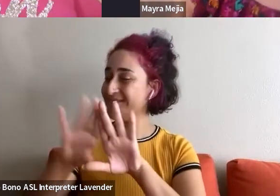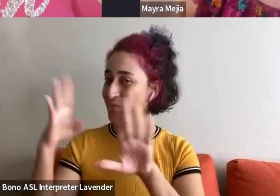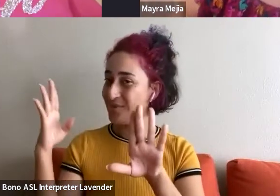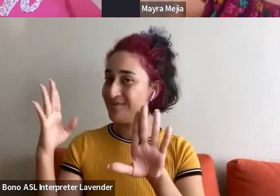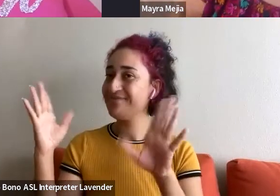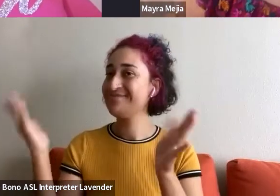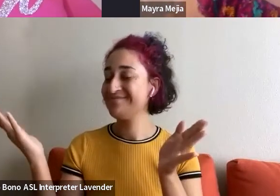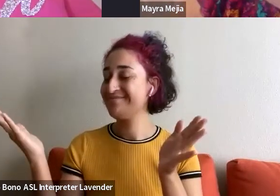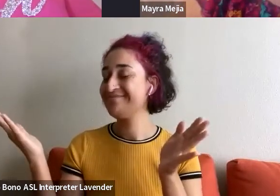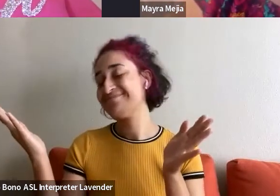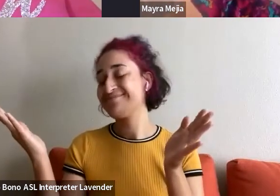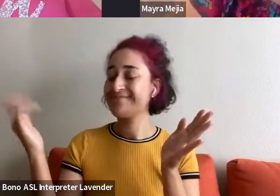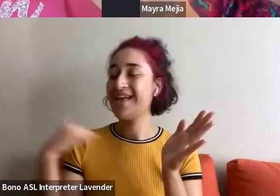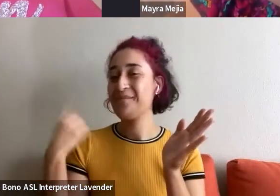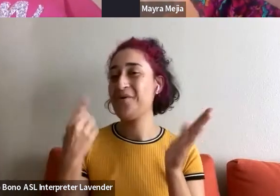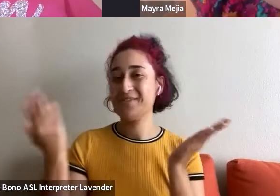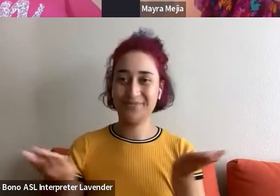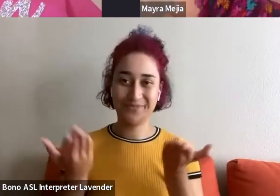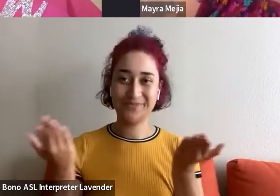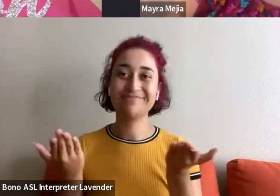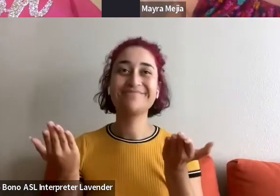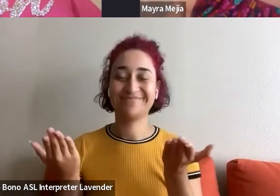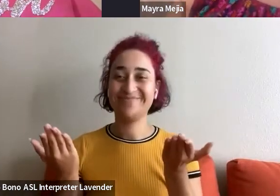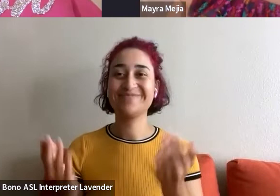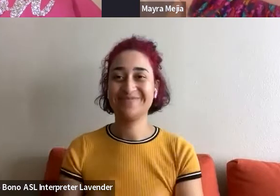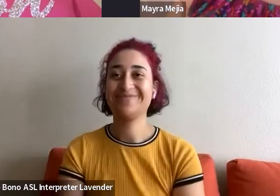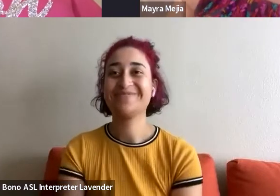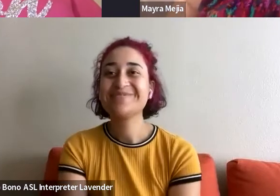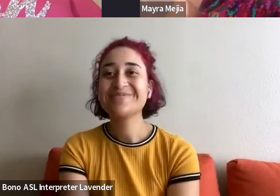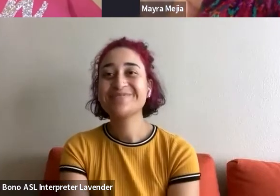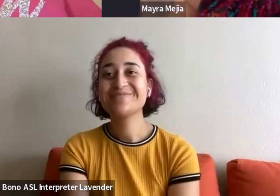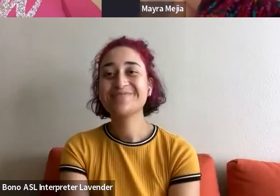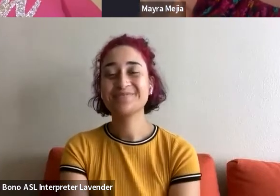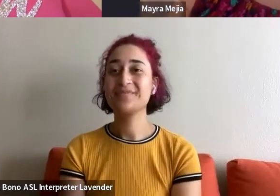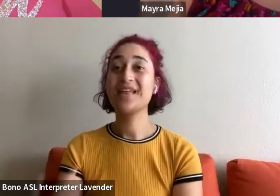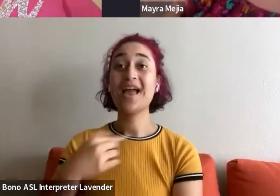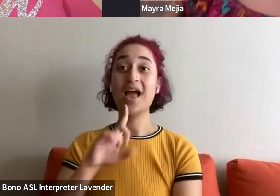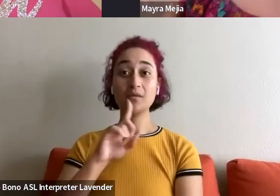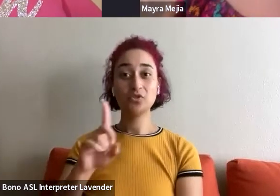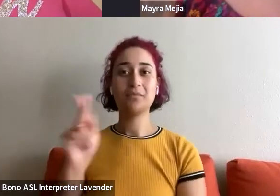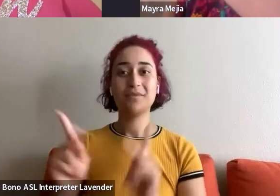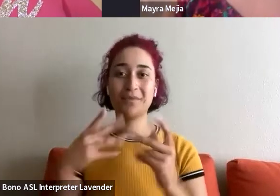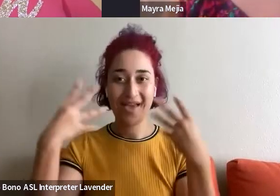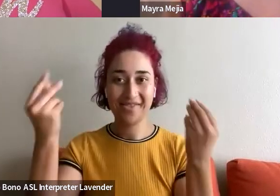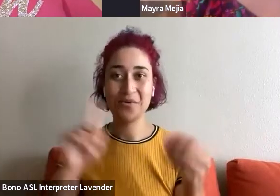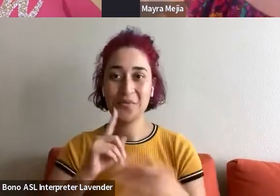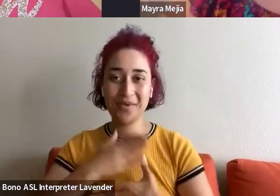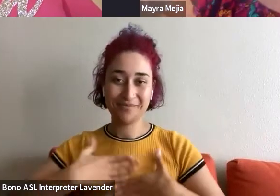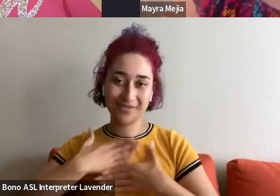but I'm always here, Yes. I'm sure people out there will appreciate